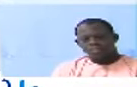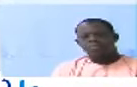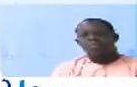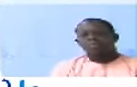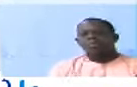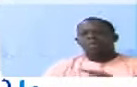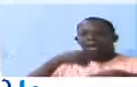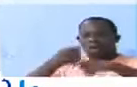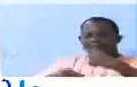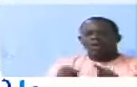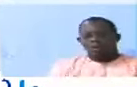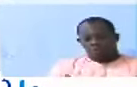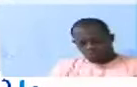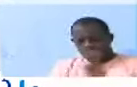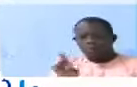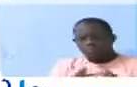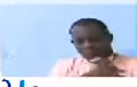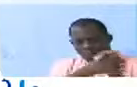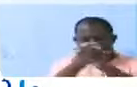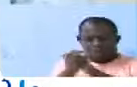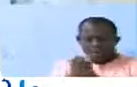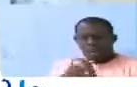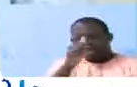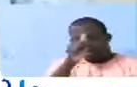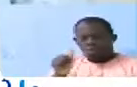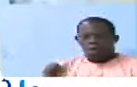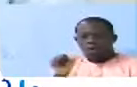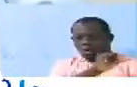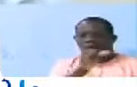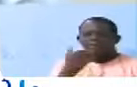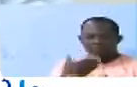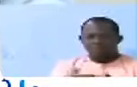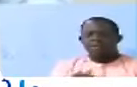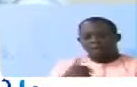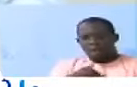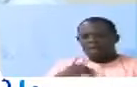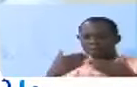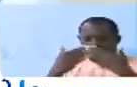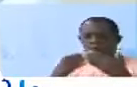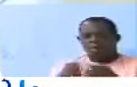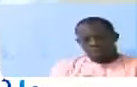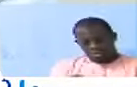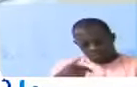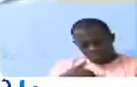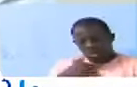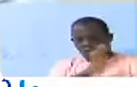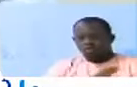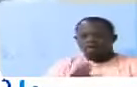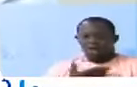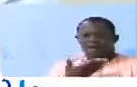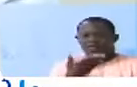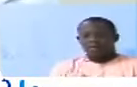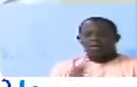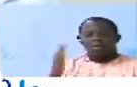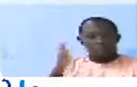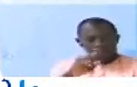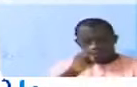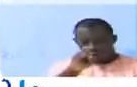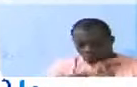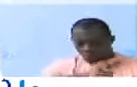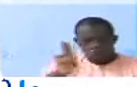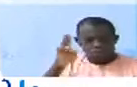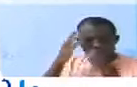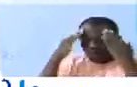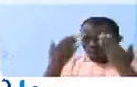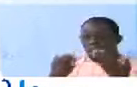After we exchanged greetings, I said to him, well, I am also here. Maybe you don't know me, but I